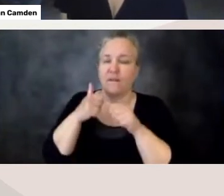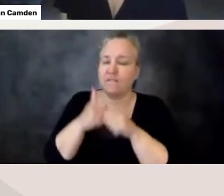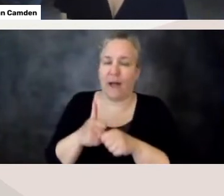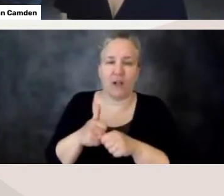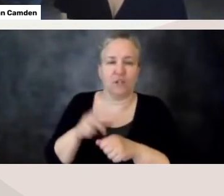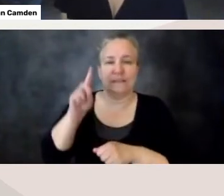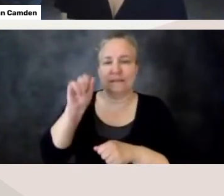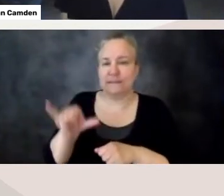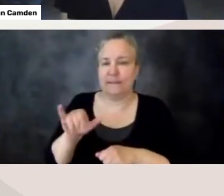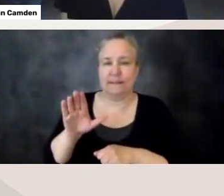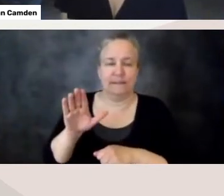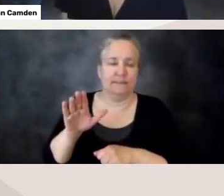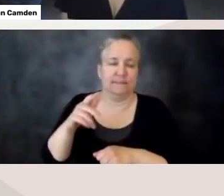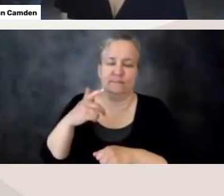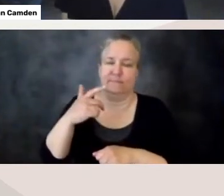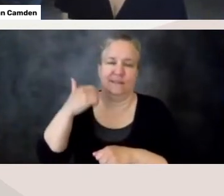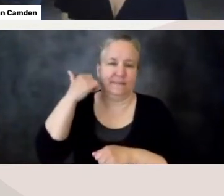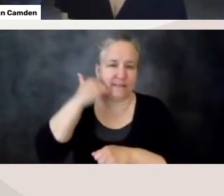day.